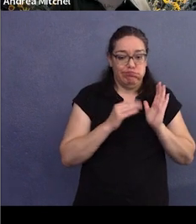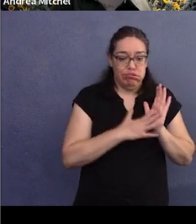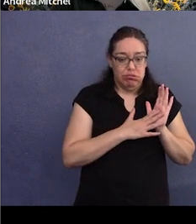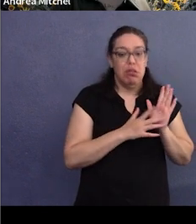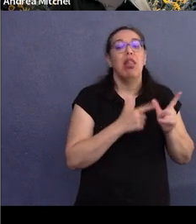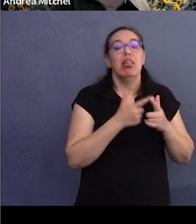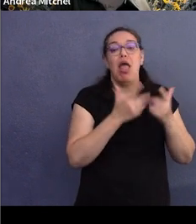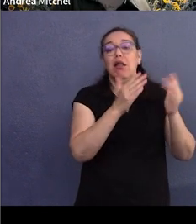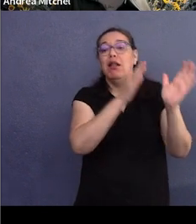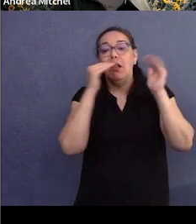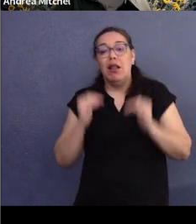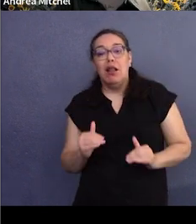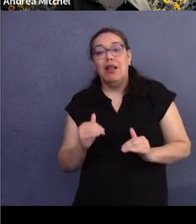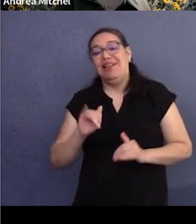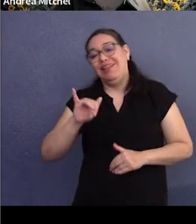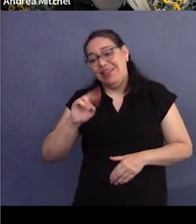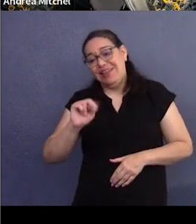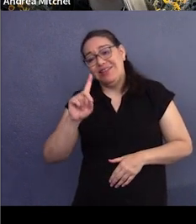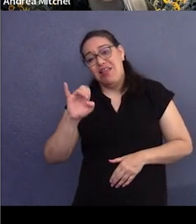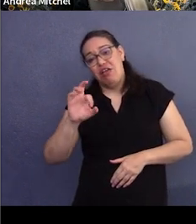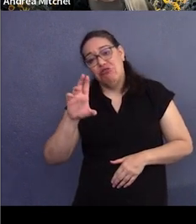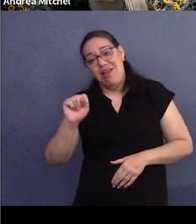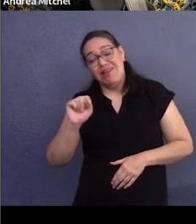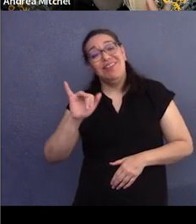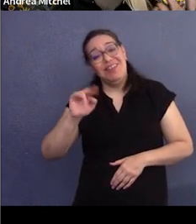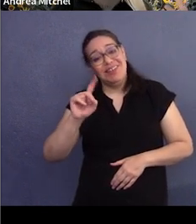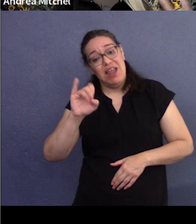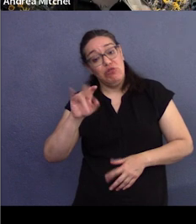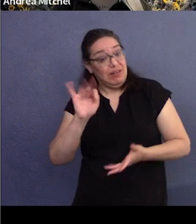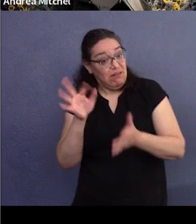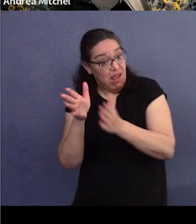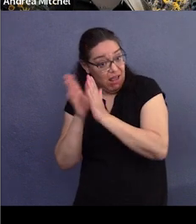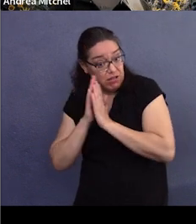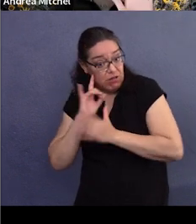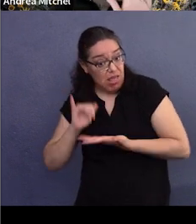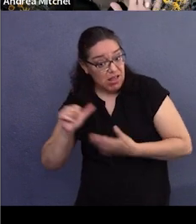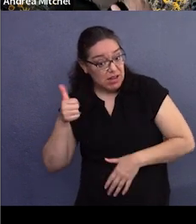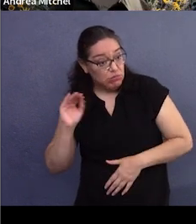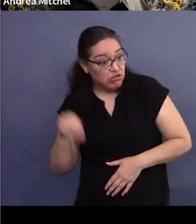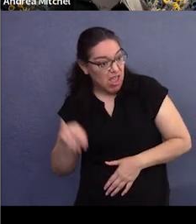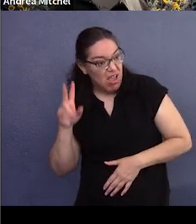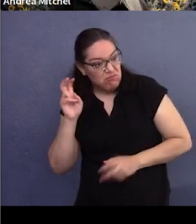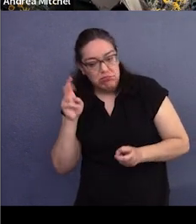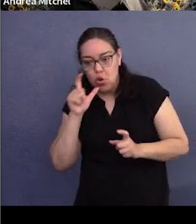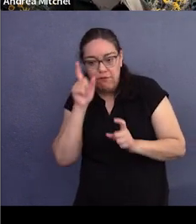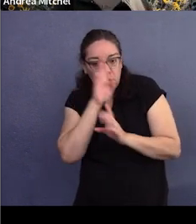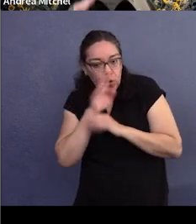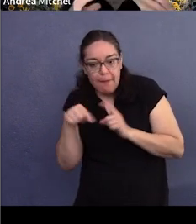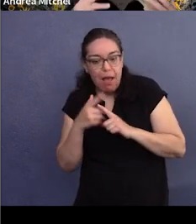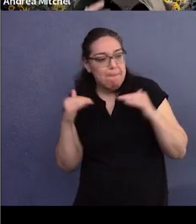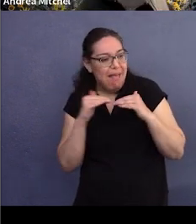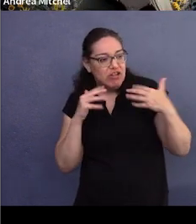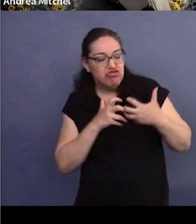to indirect. You'd put in, if you want to ask for indirect, the 10%. You don't need to worry about match, and that's